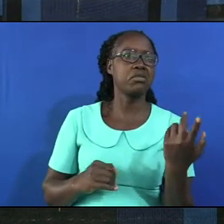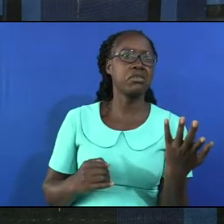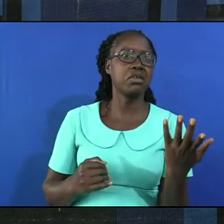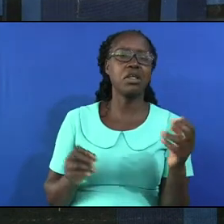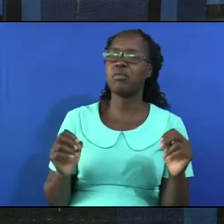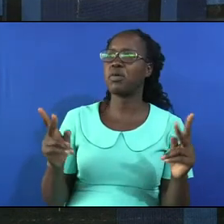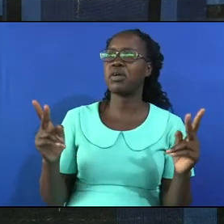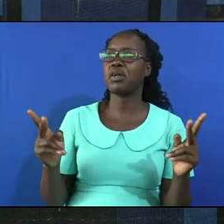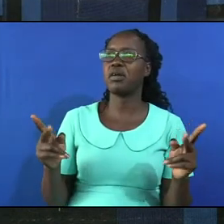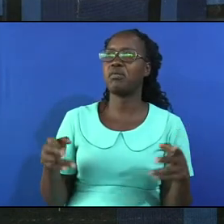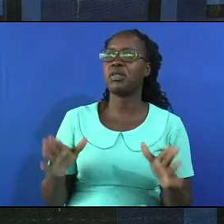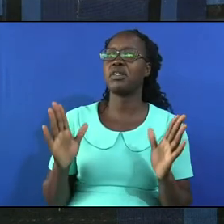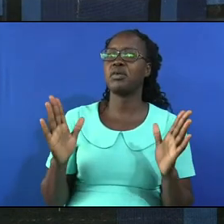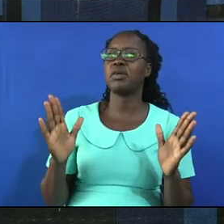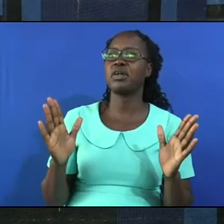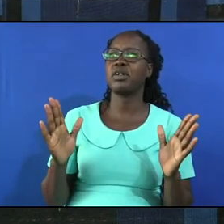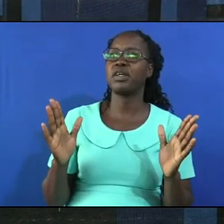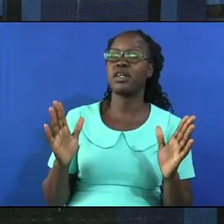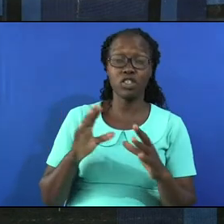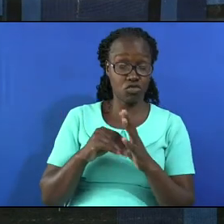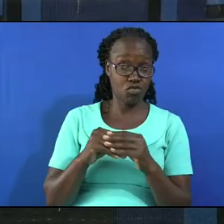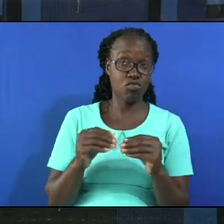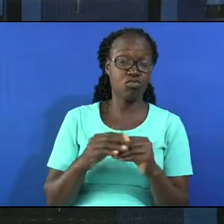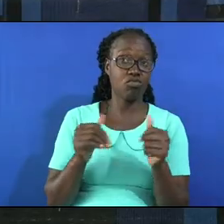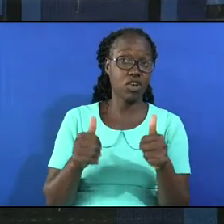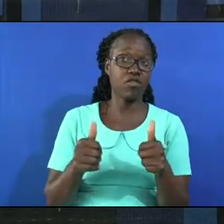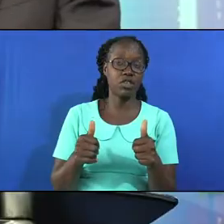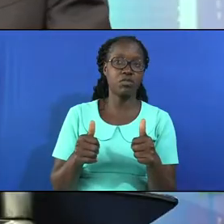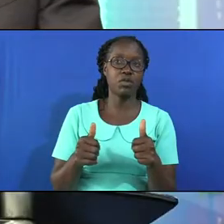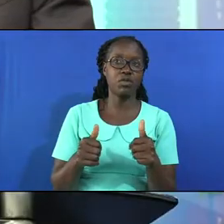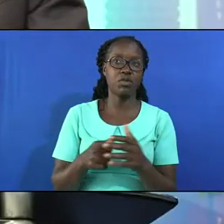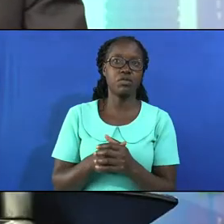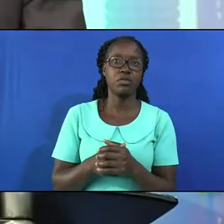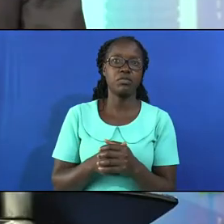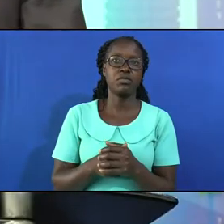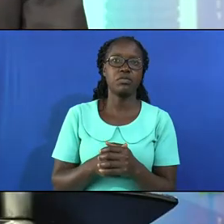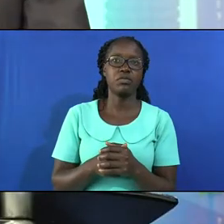Married, I'm single. I'm okay, by the way. It's cool. Are we together?